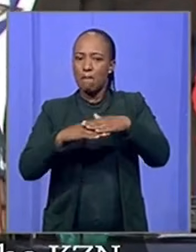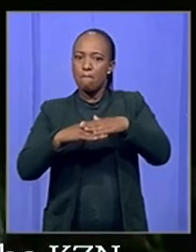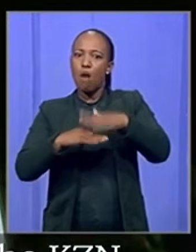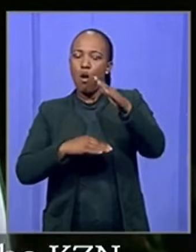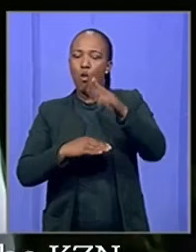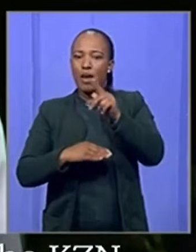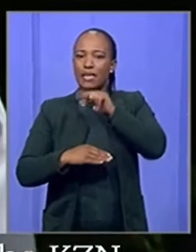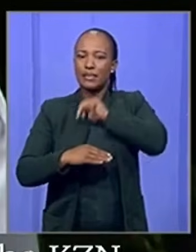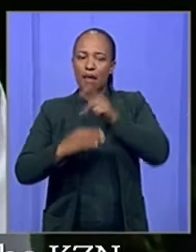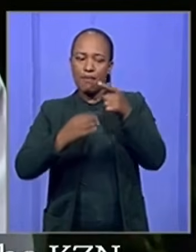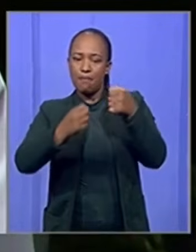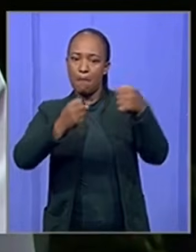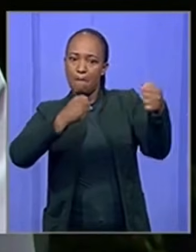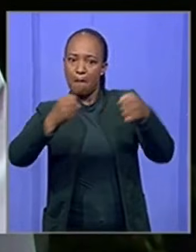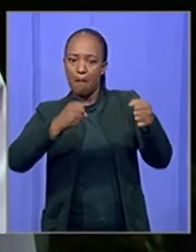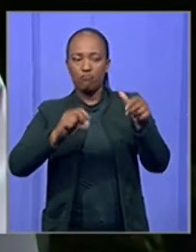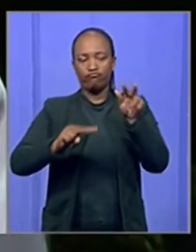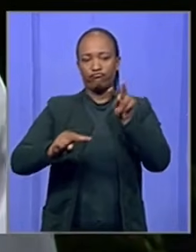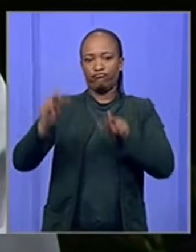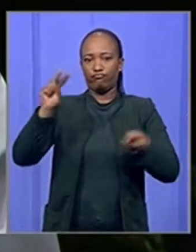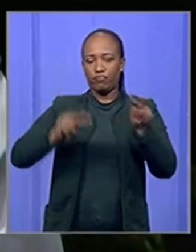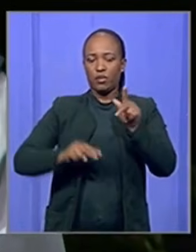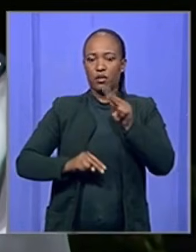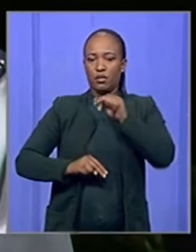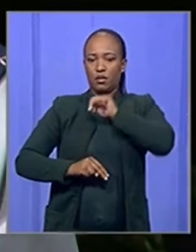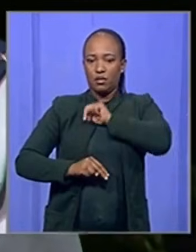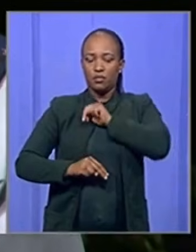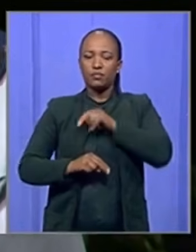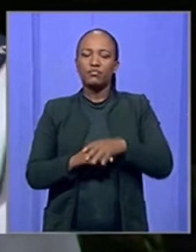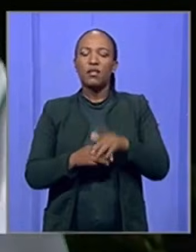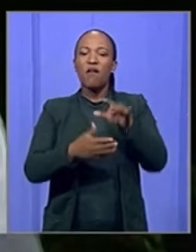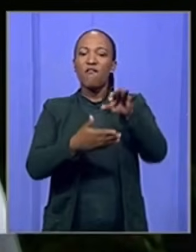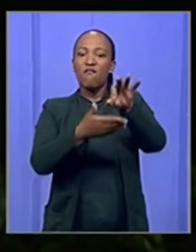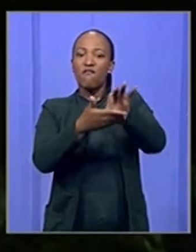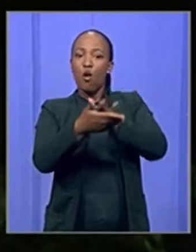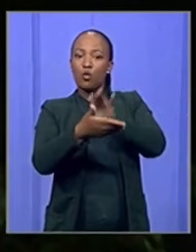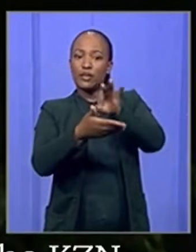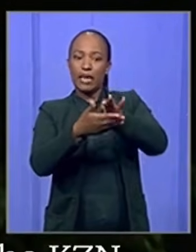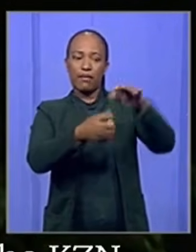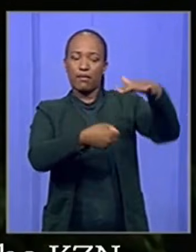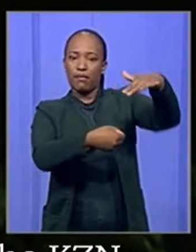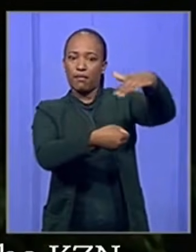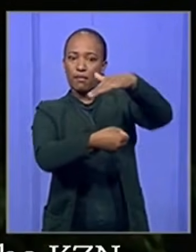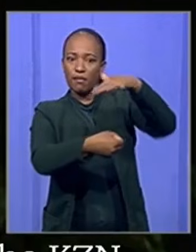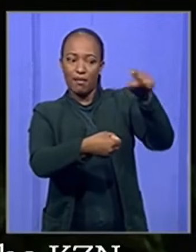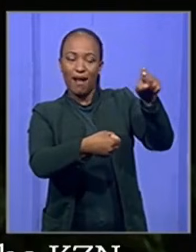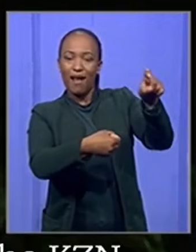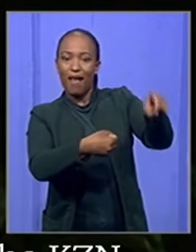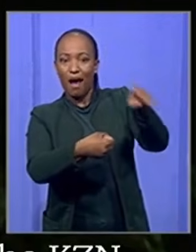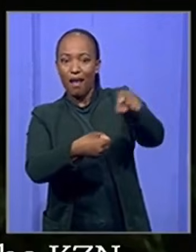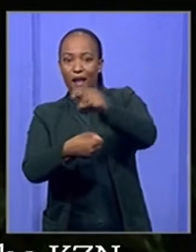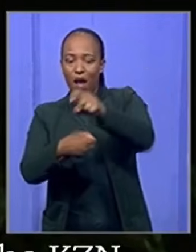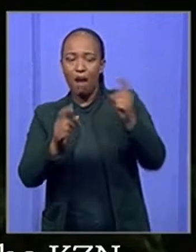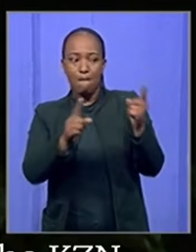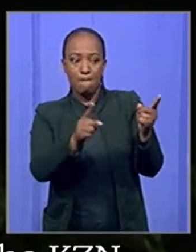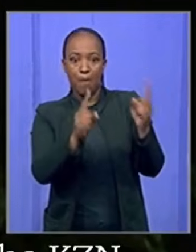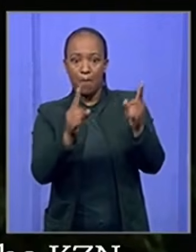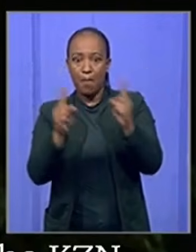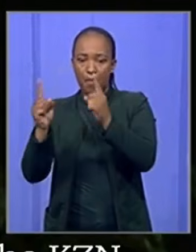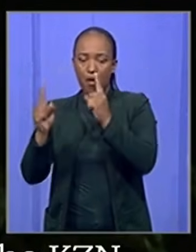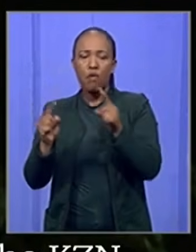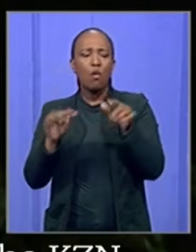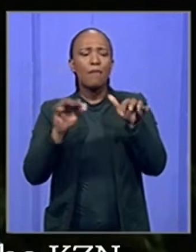KwaZulu-Natal. The high-risk voting stations are as a result of the people who don't want to tolerate